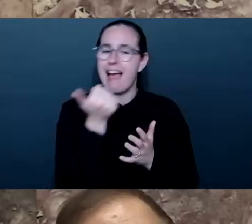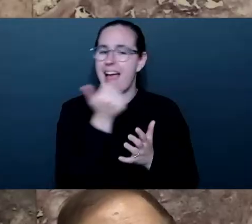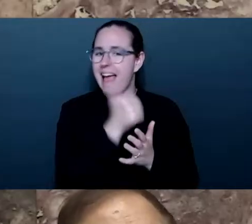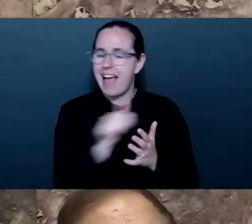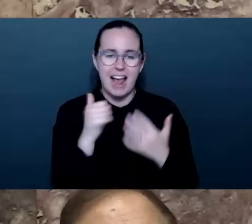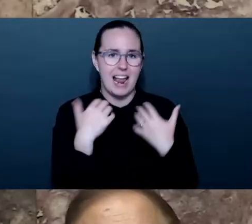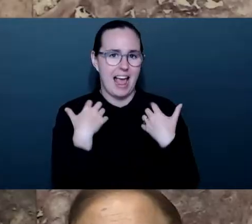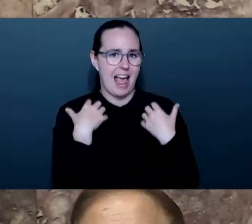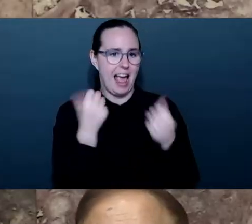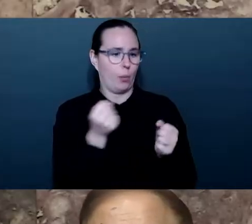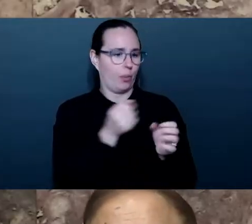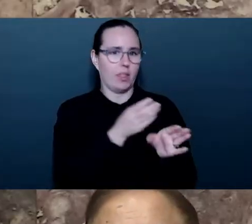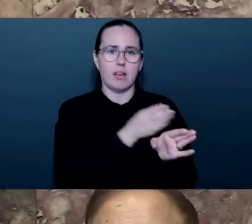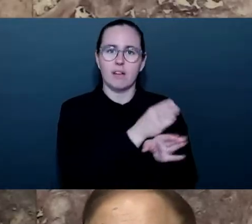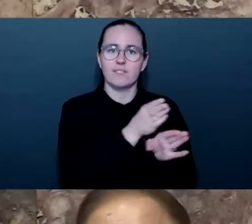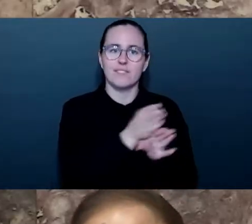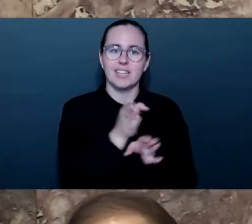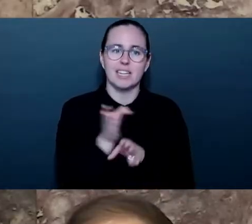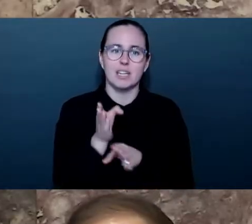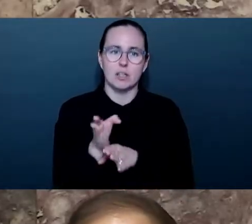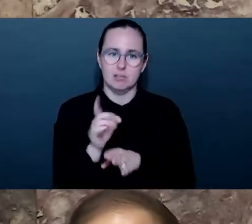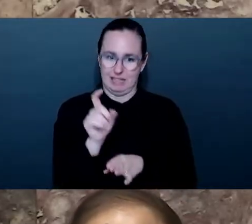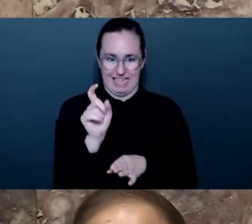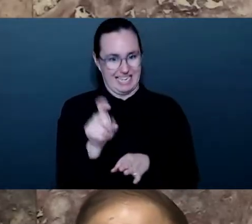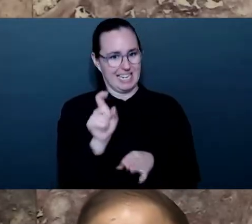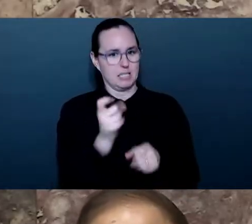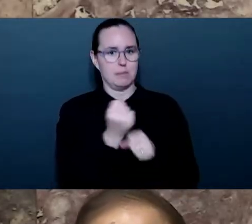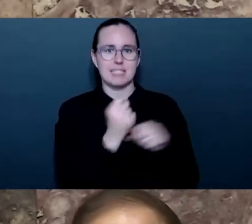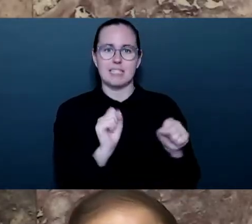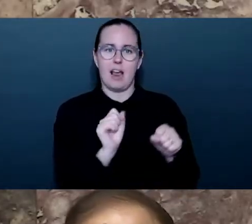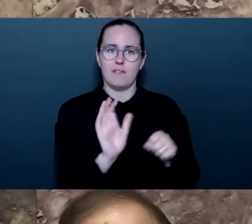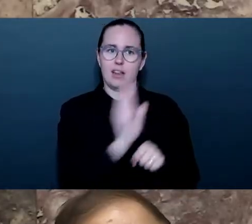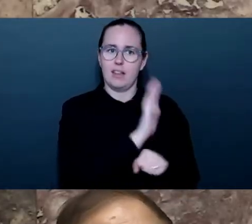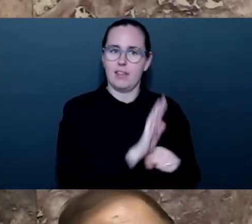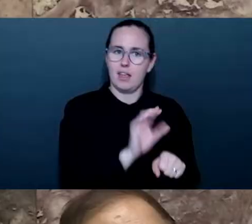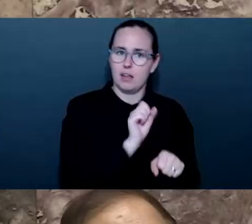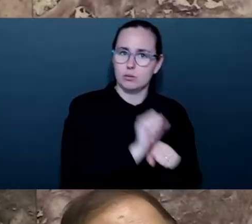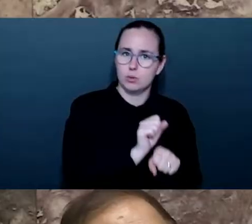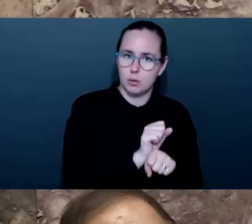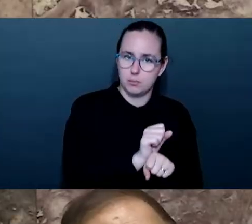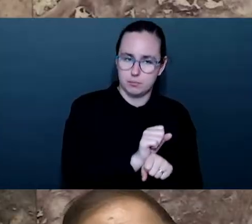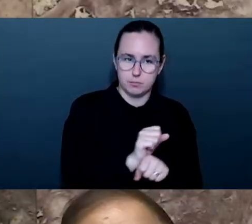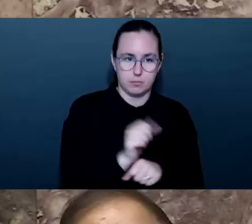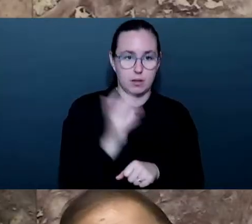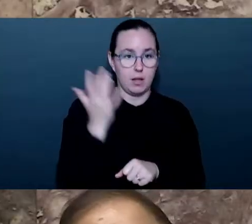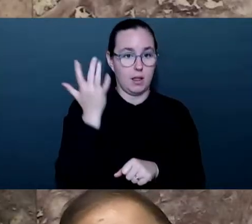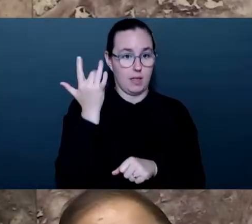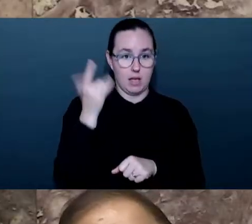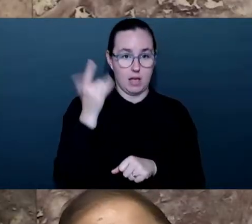the agreement with the BC Nurses Union around minimum nurse-to-patient ratios, because we know